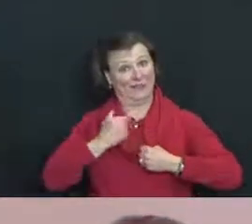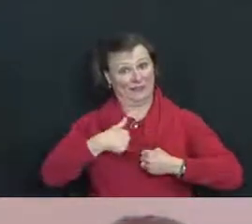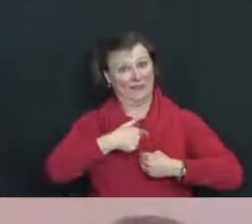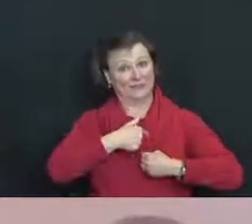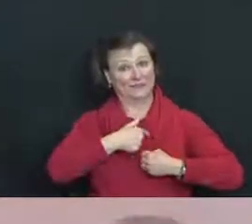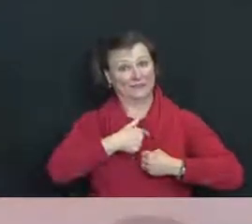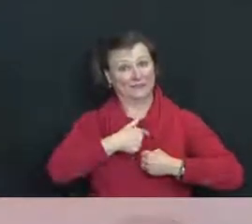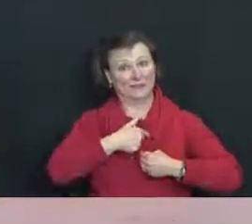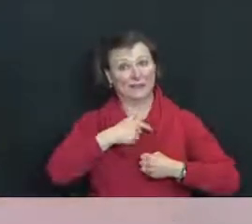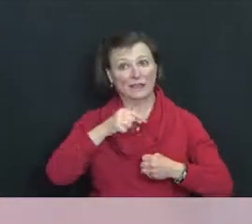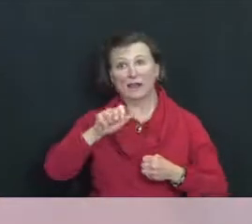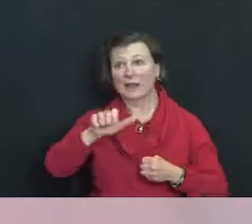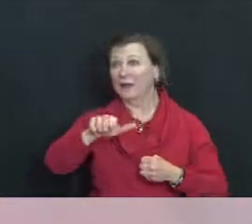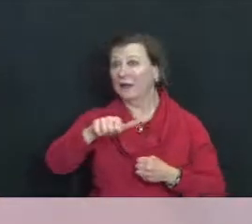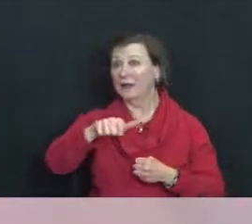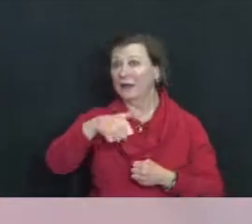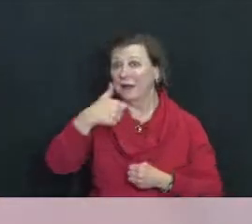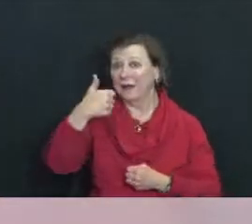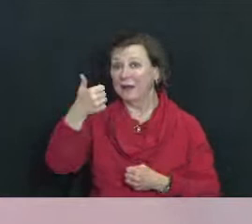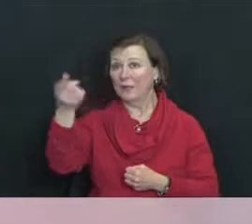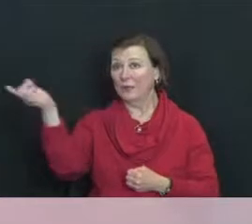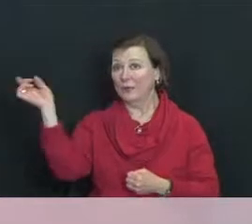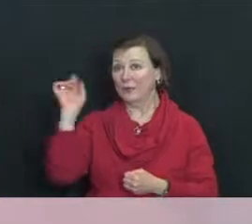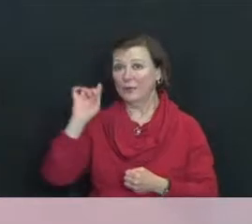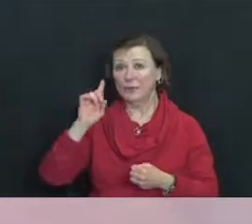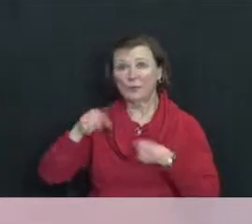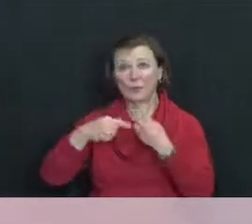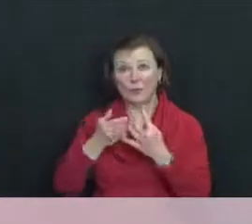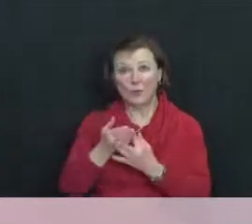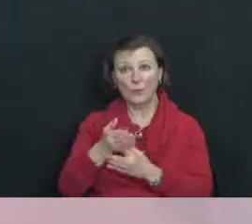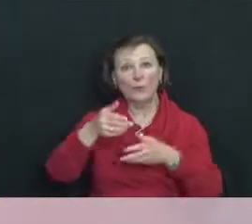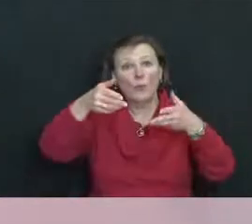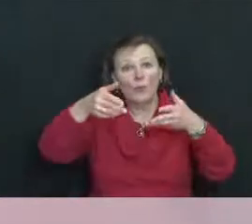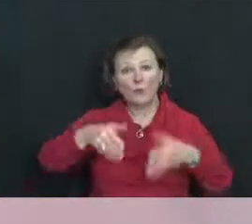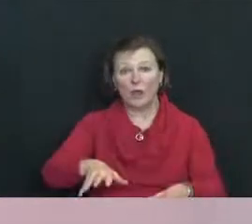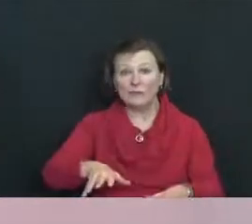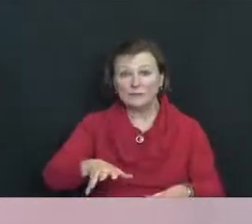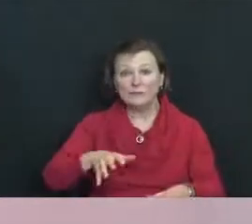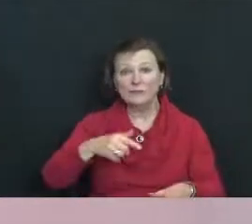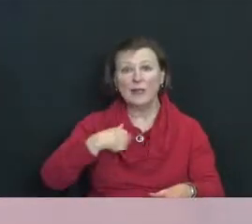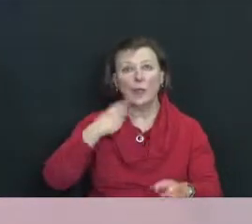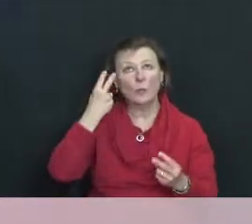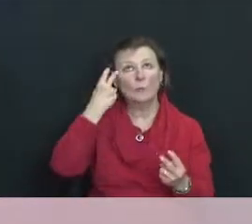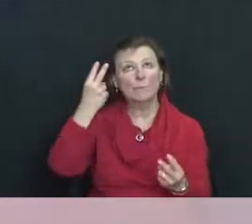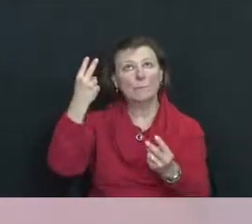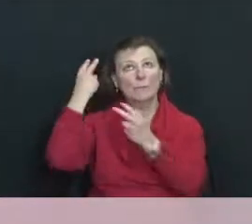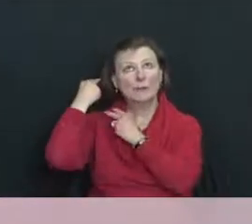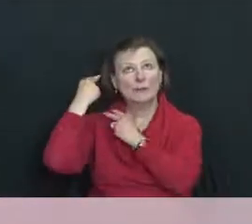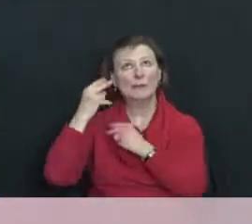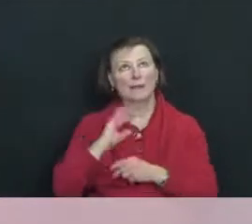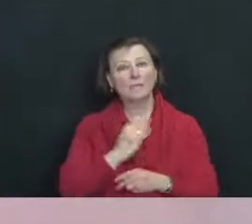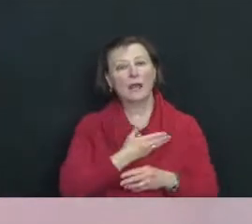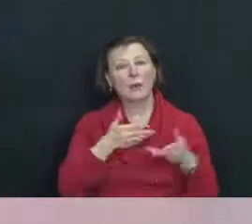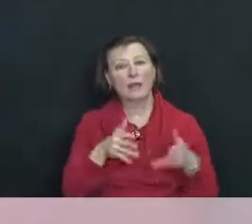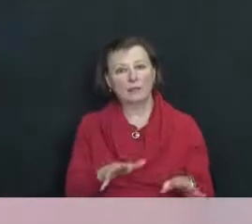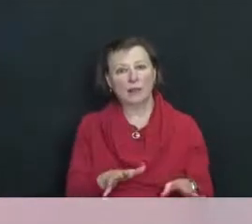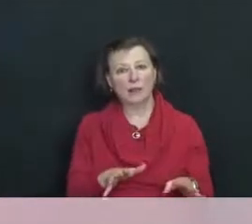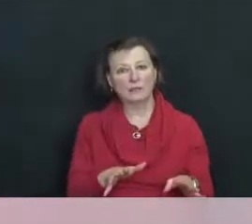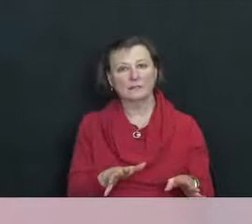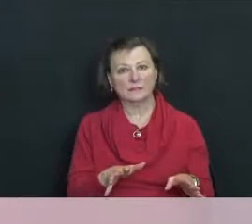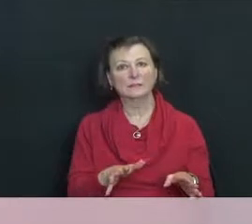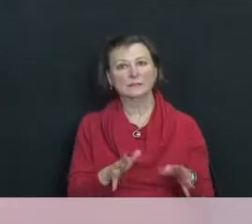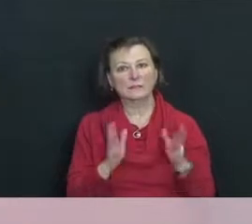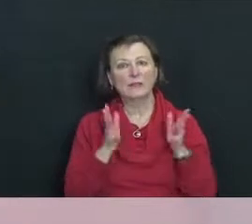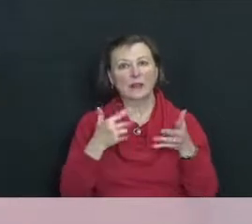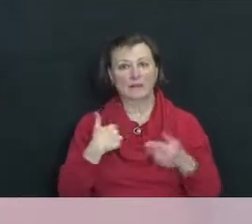When others around us go through loss, our memory of our own losses leads us to